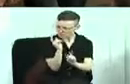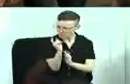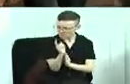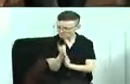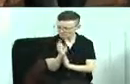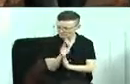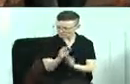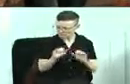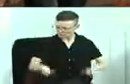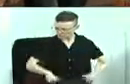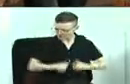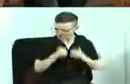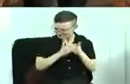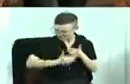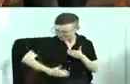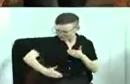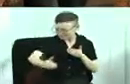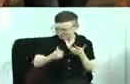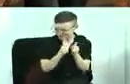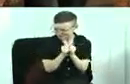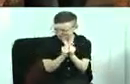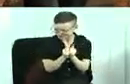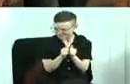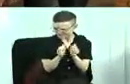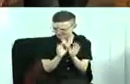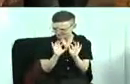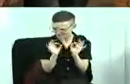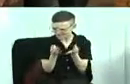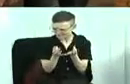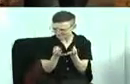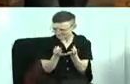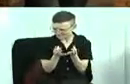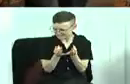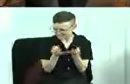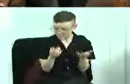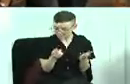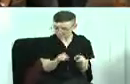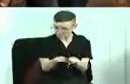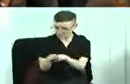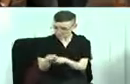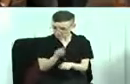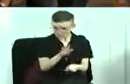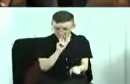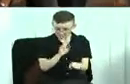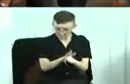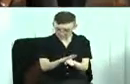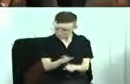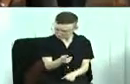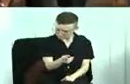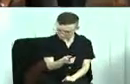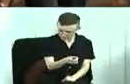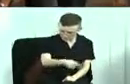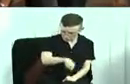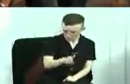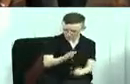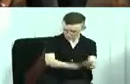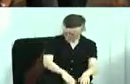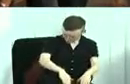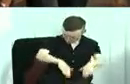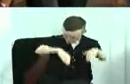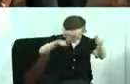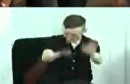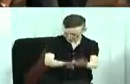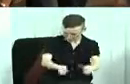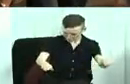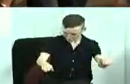family, and also because the commitments that we're going to baptize them on is the commitment that you will raise them in ways that